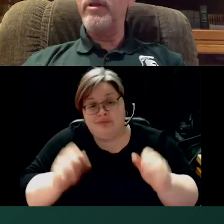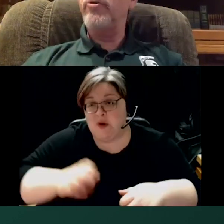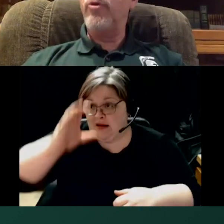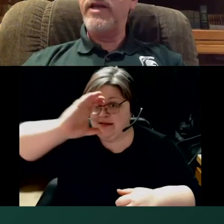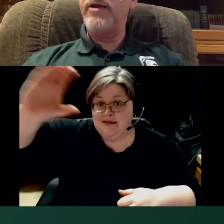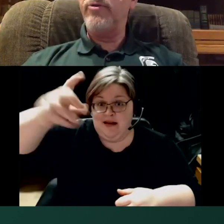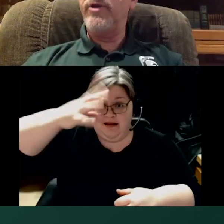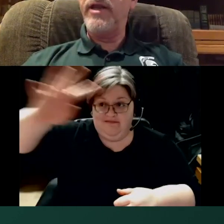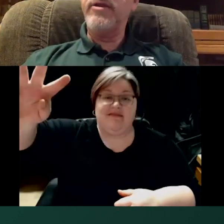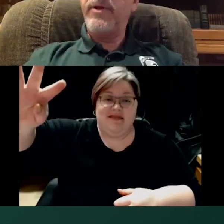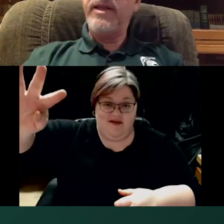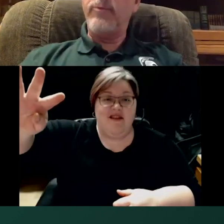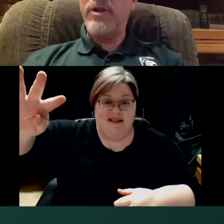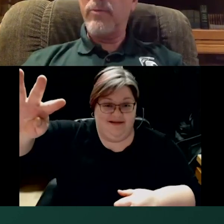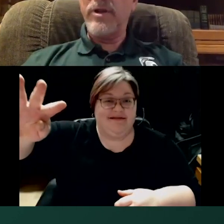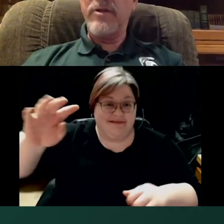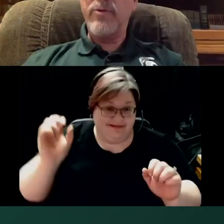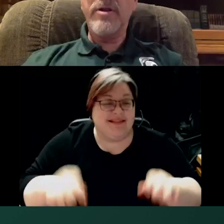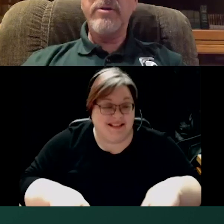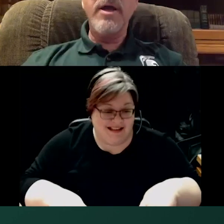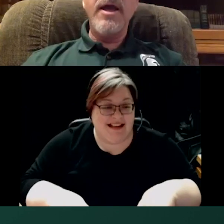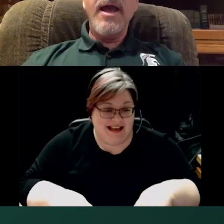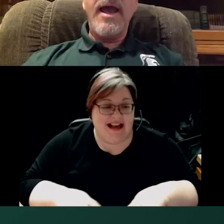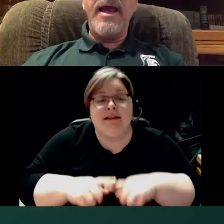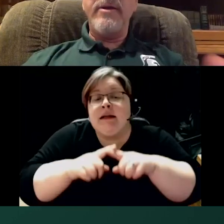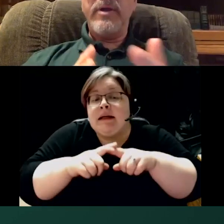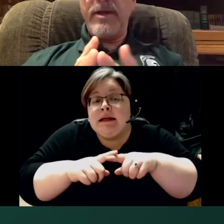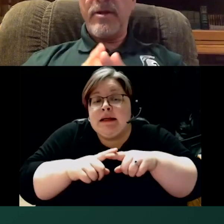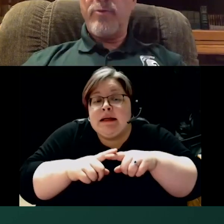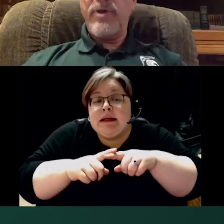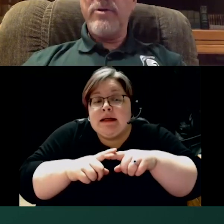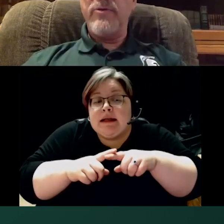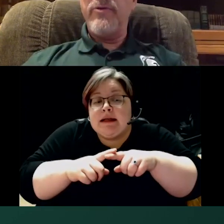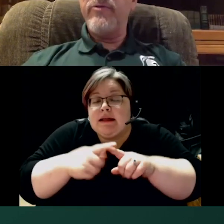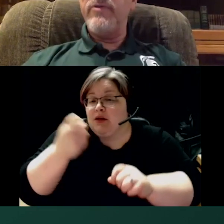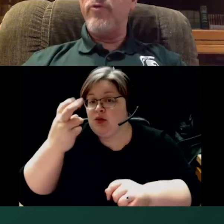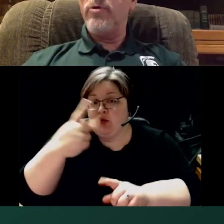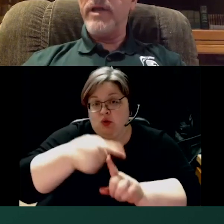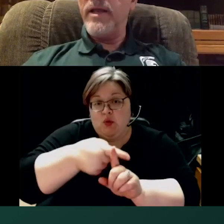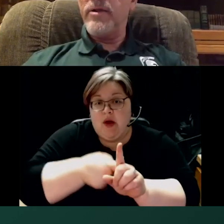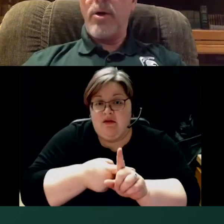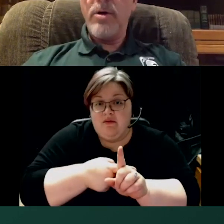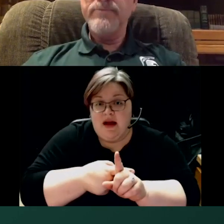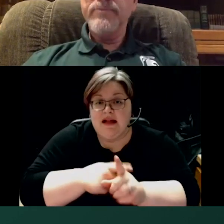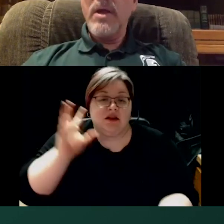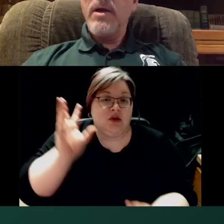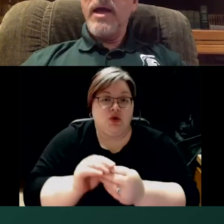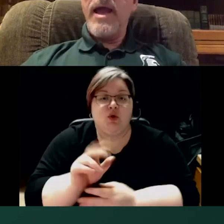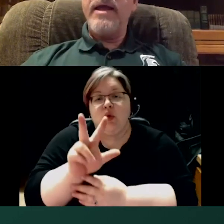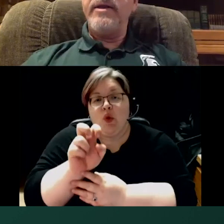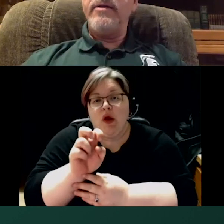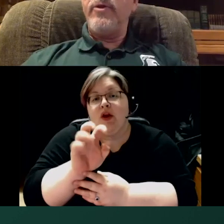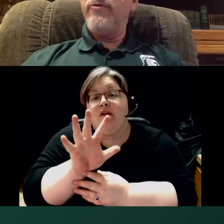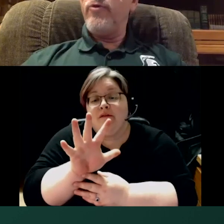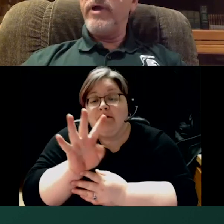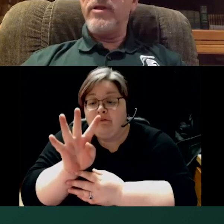them is either 29 or 30 days, depending on when someone sees the crescent. And it is 354 days long.